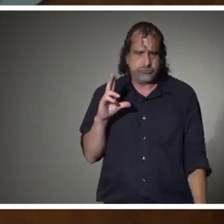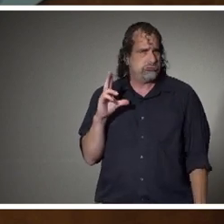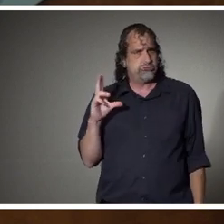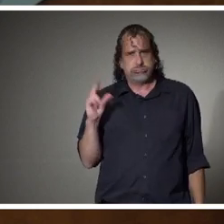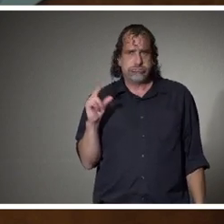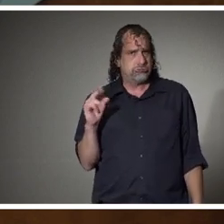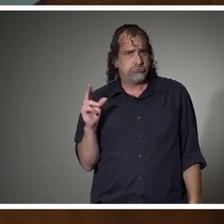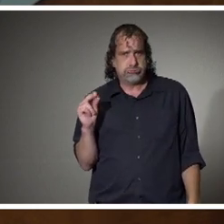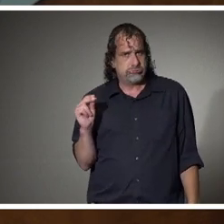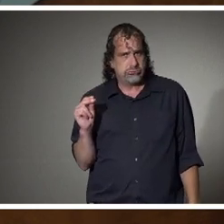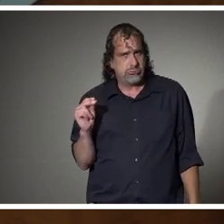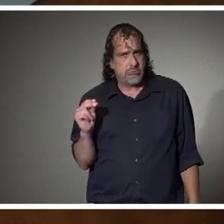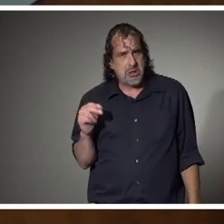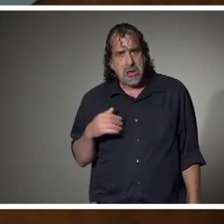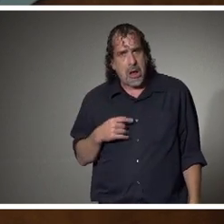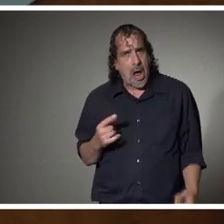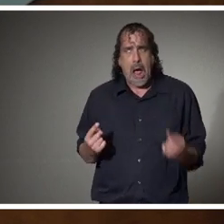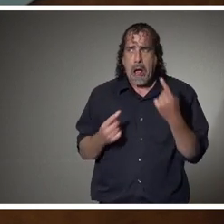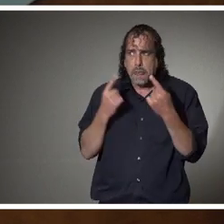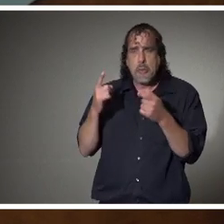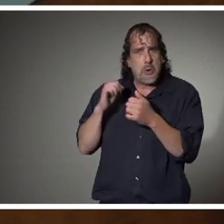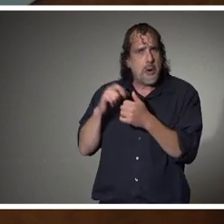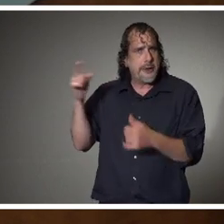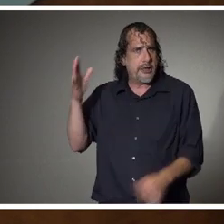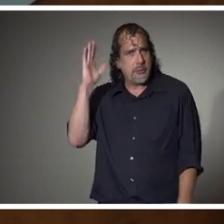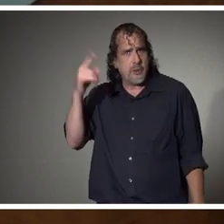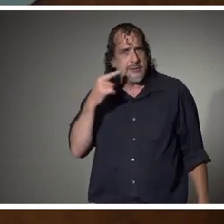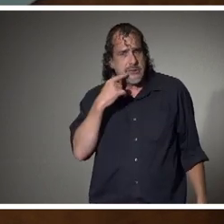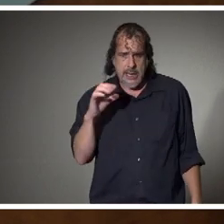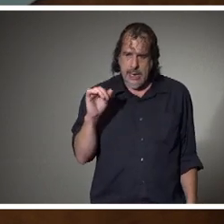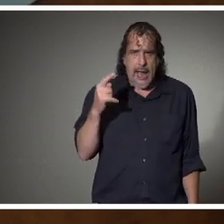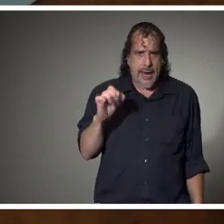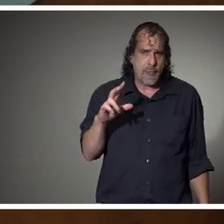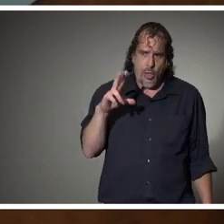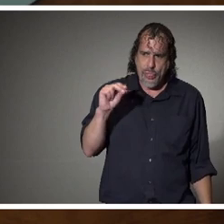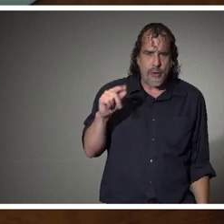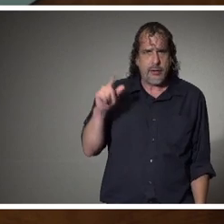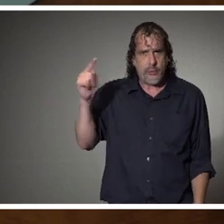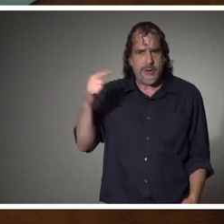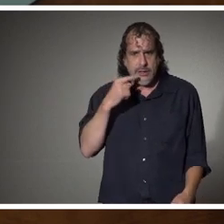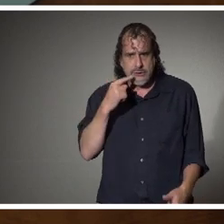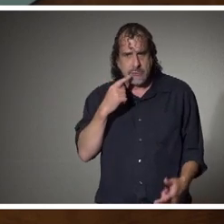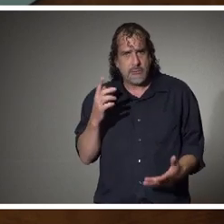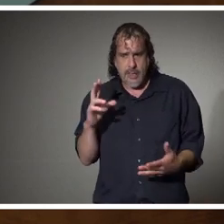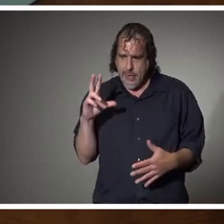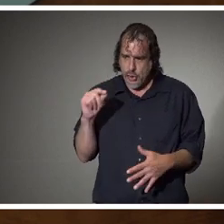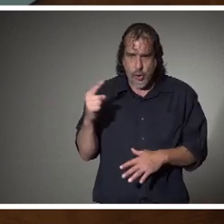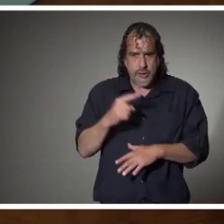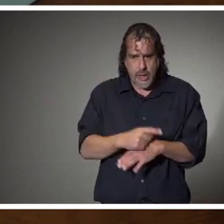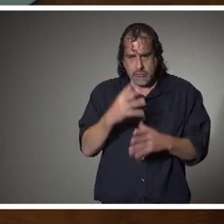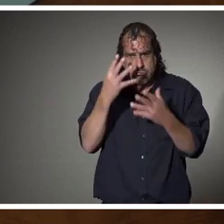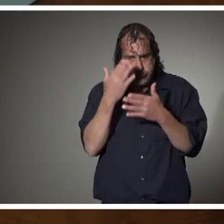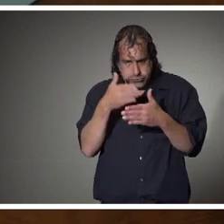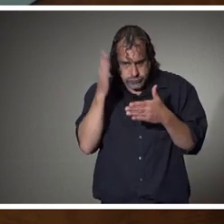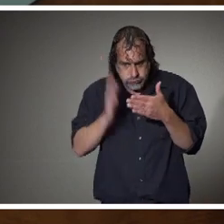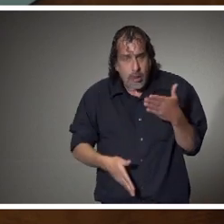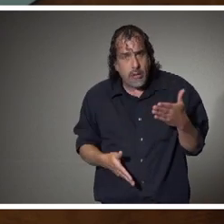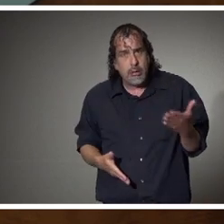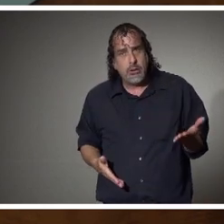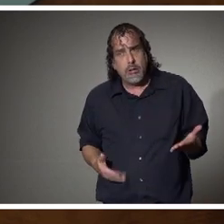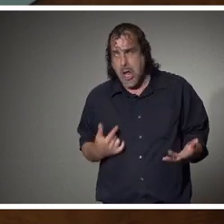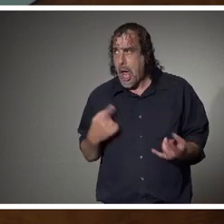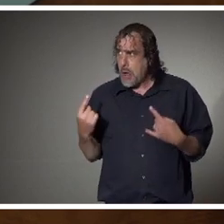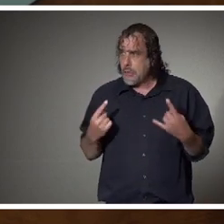wondering exactly what direction he would go on April 30th when his current 30 days to slow the spread expires. And